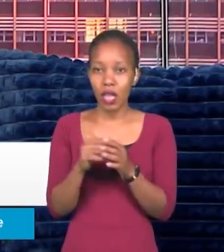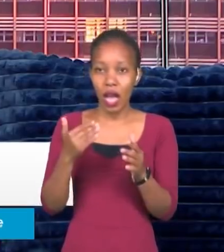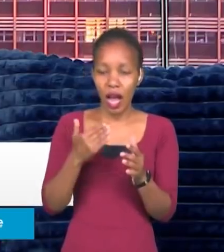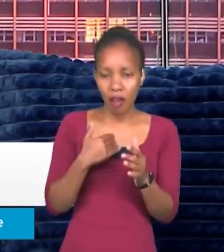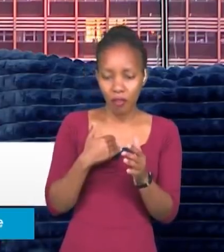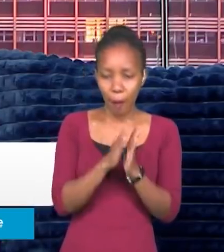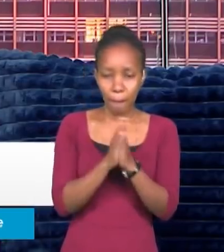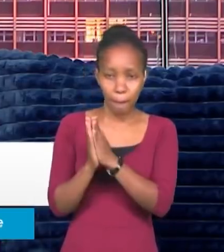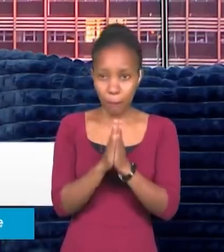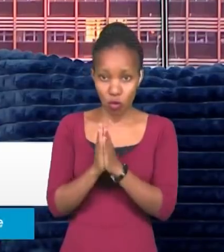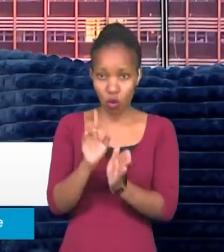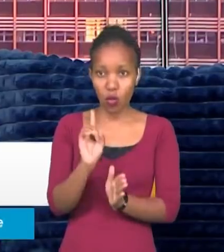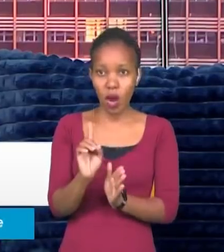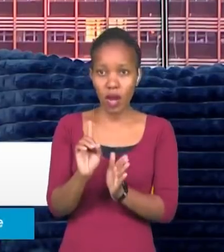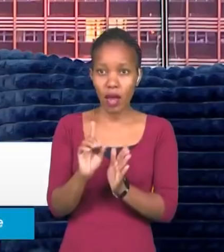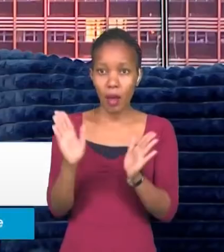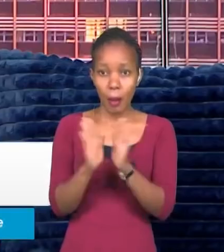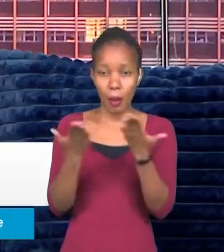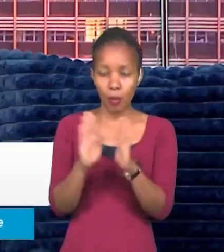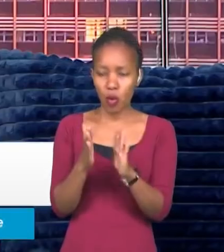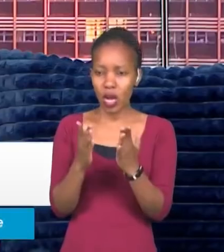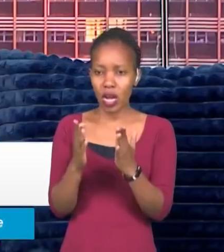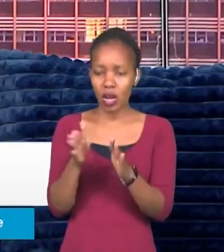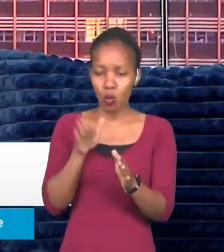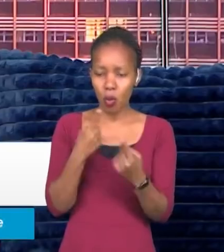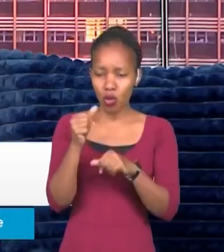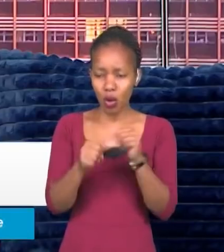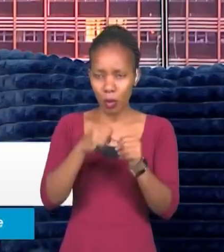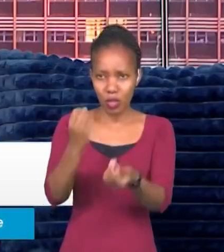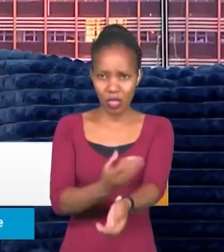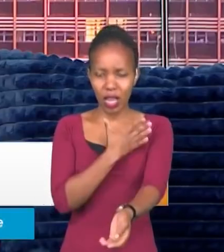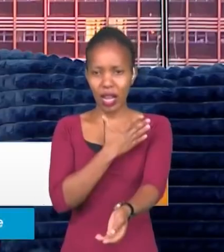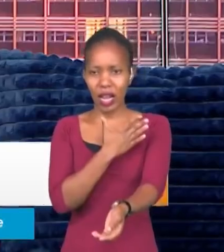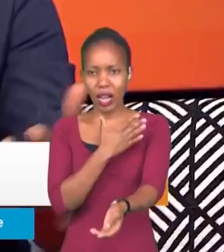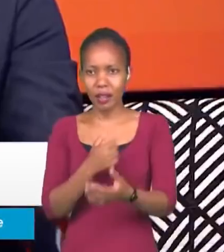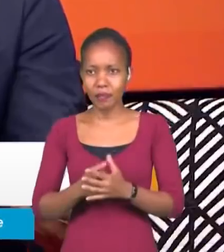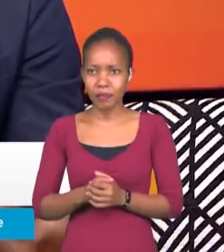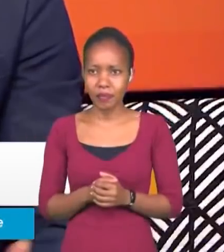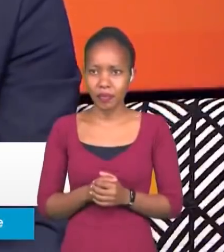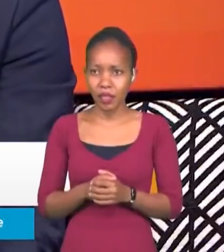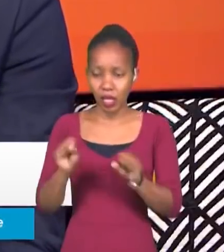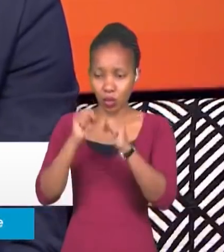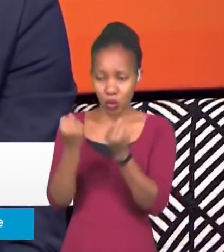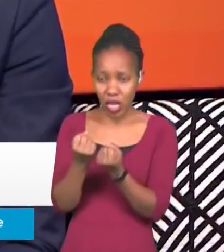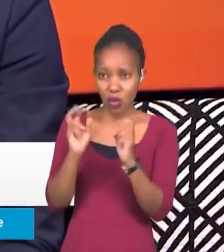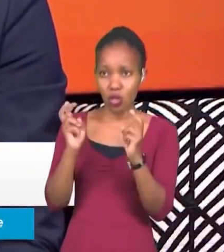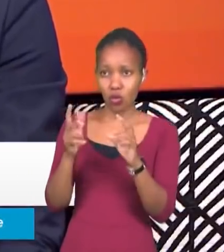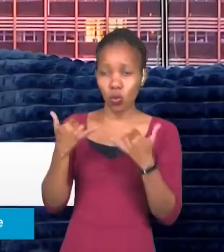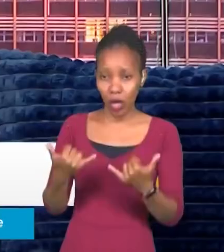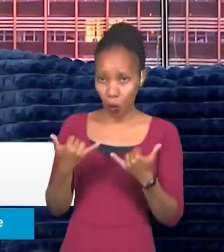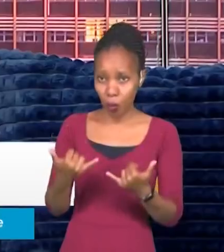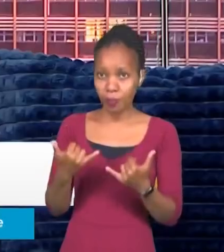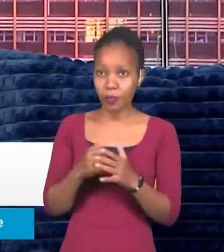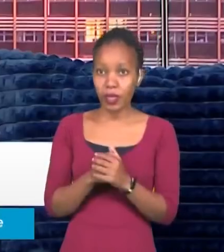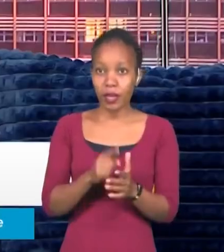and she would talk about cancer and how I think the daughter was sick with cancer and all current that. Current societal issues. Yes, current societal issues.